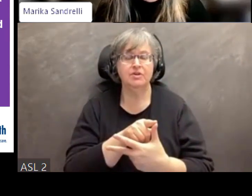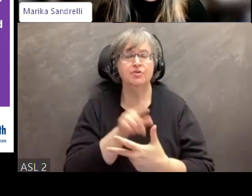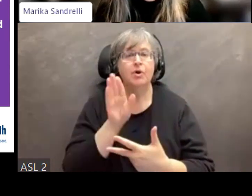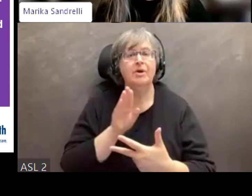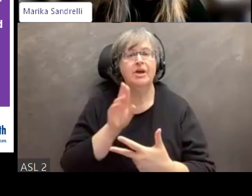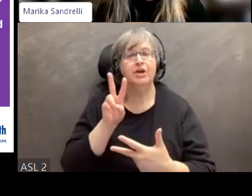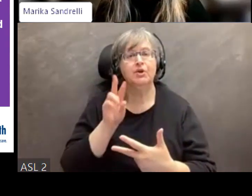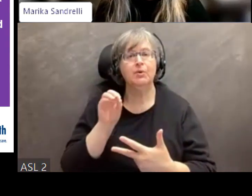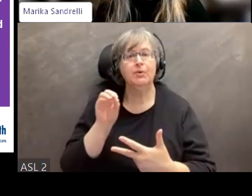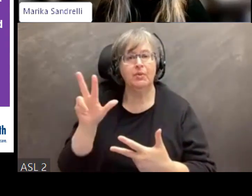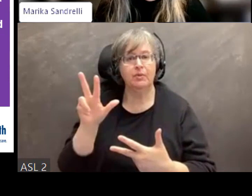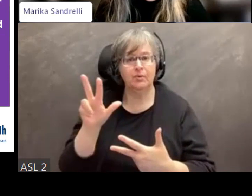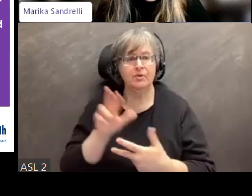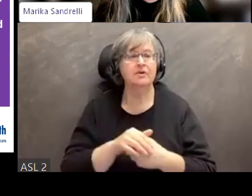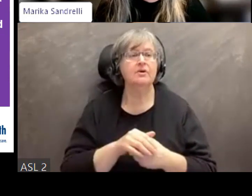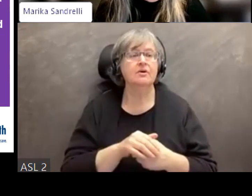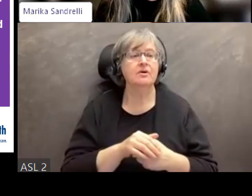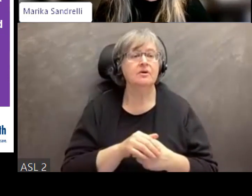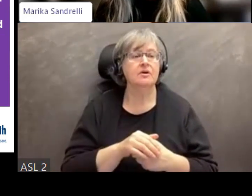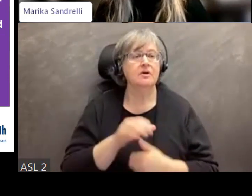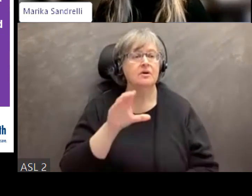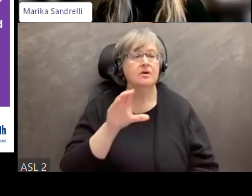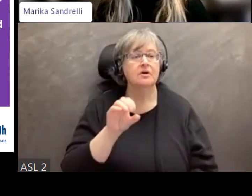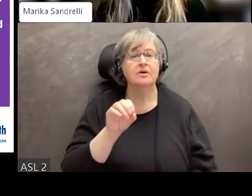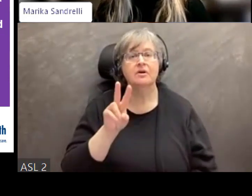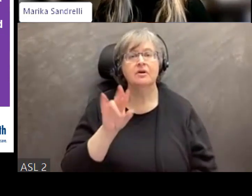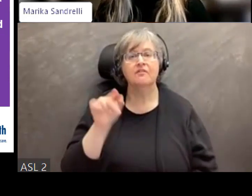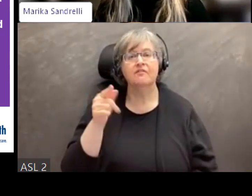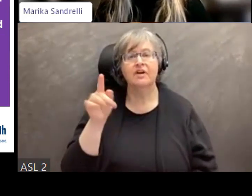first was in 2003 when Covington